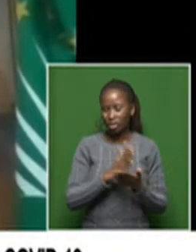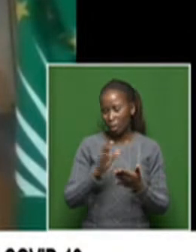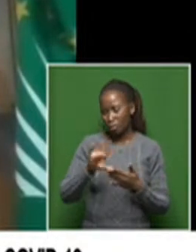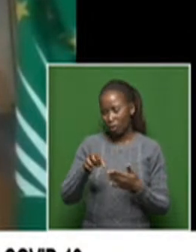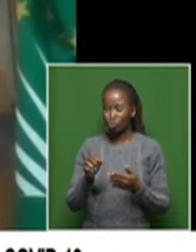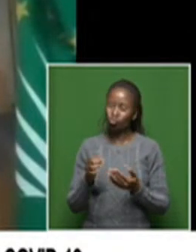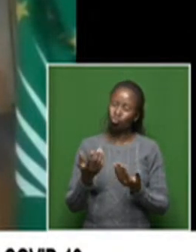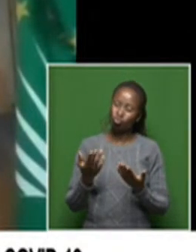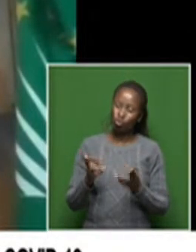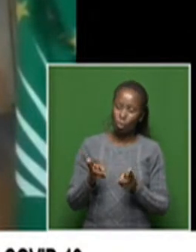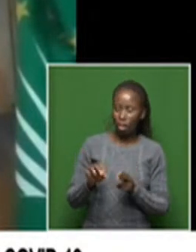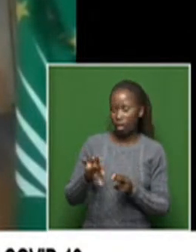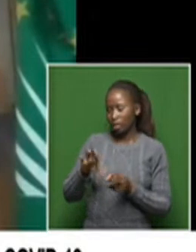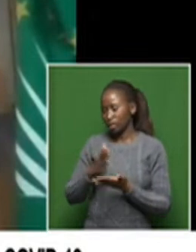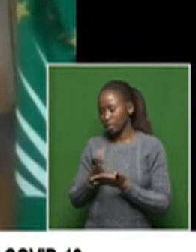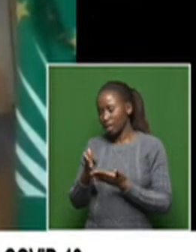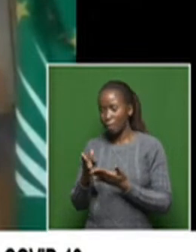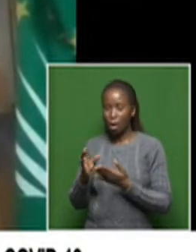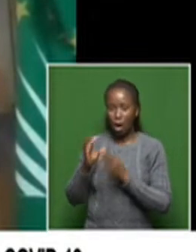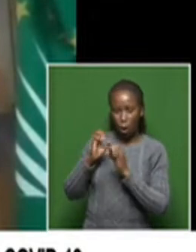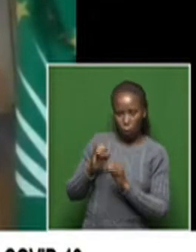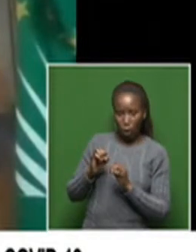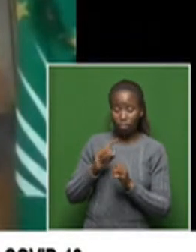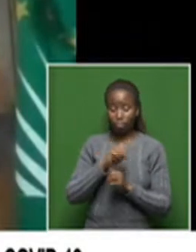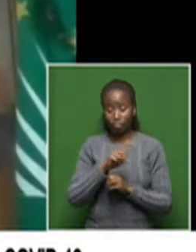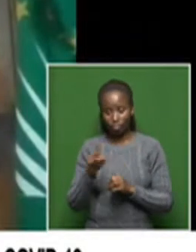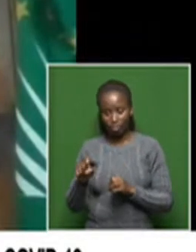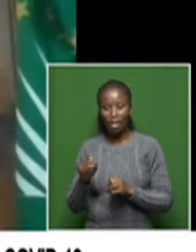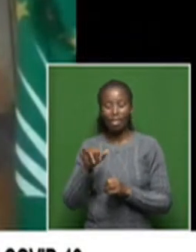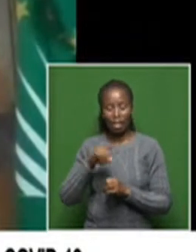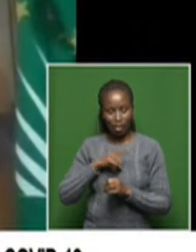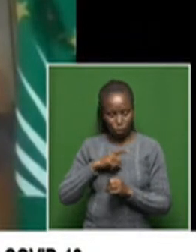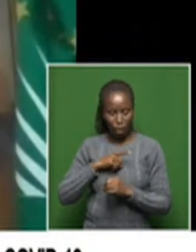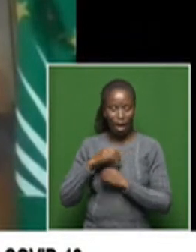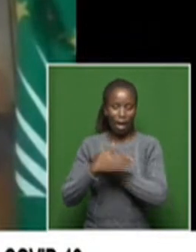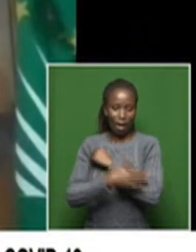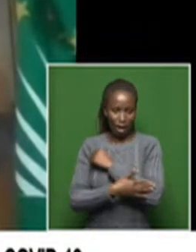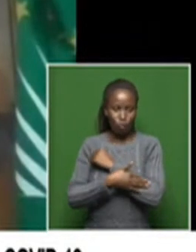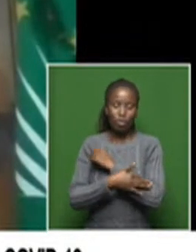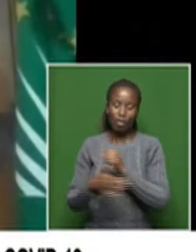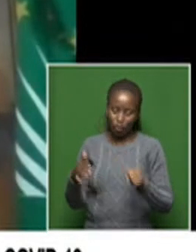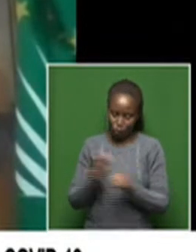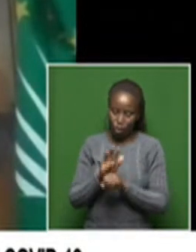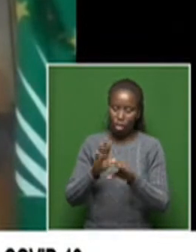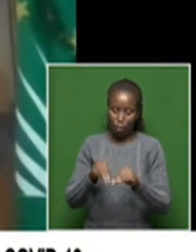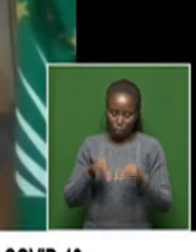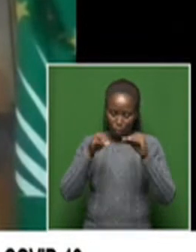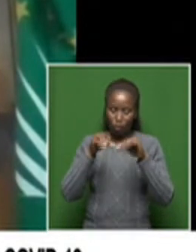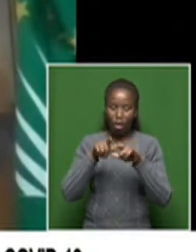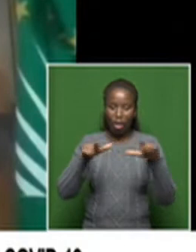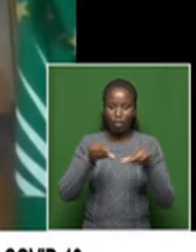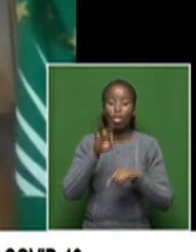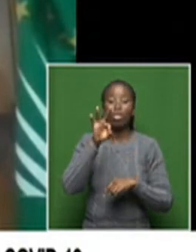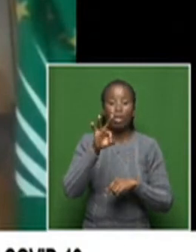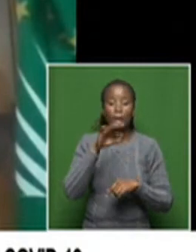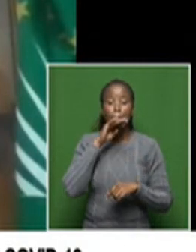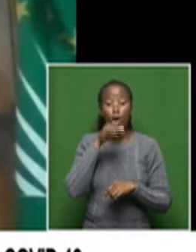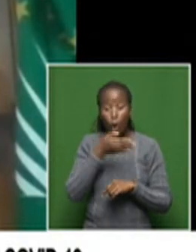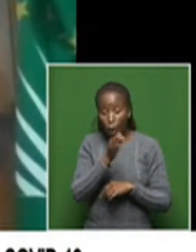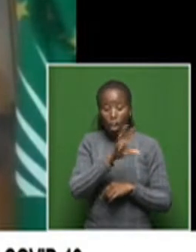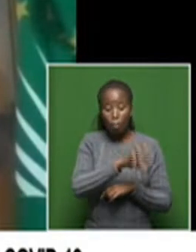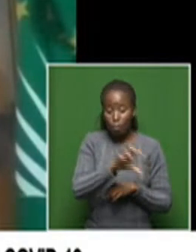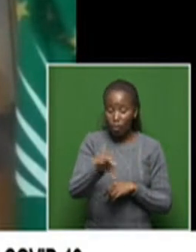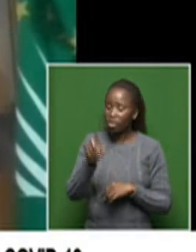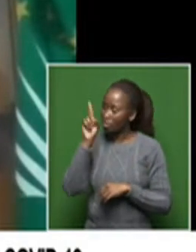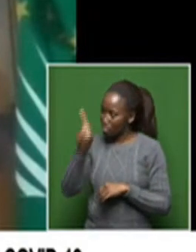to be applied across. That's why the entire country has moved to level 3. And all of us have to be cautious, because if we do not